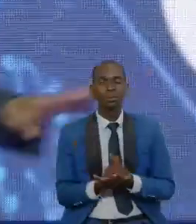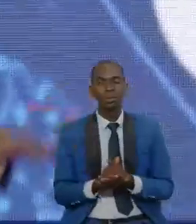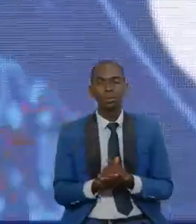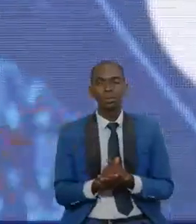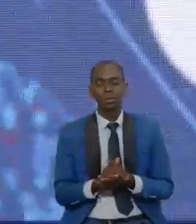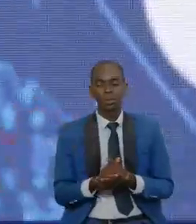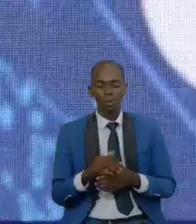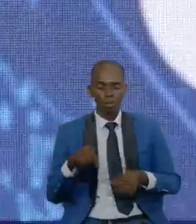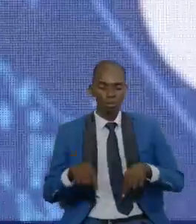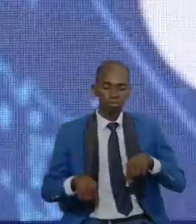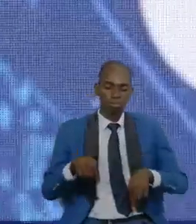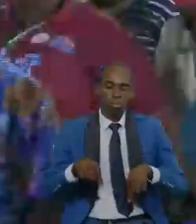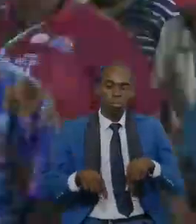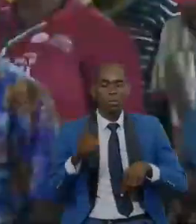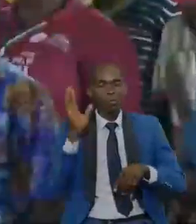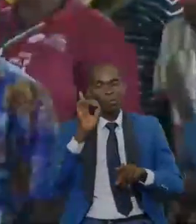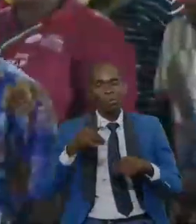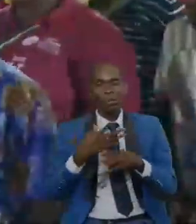Paralysis will vanish away.